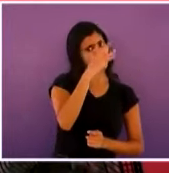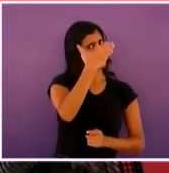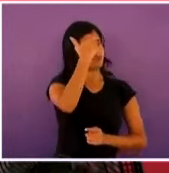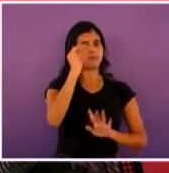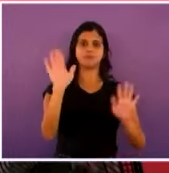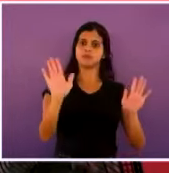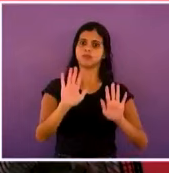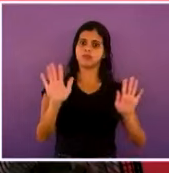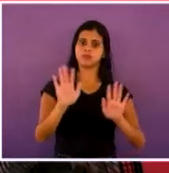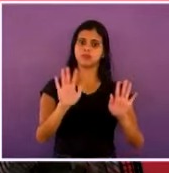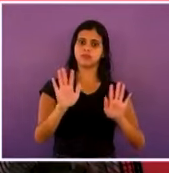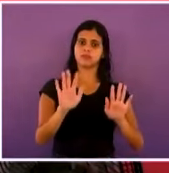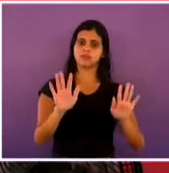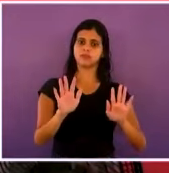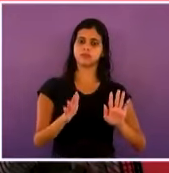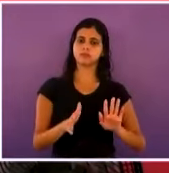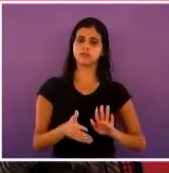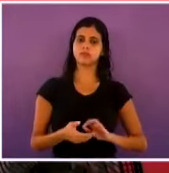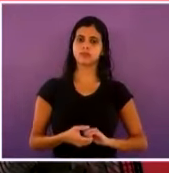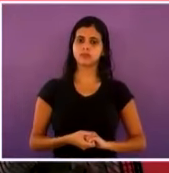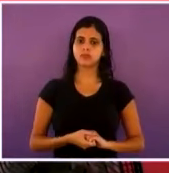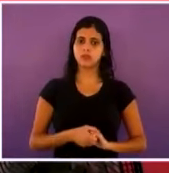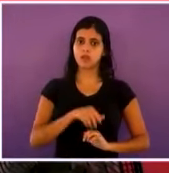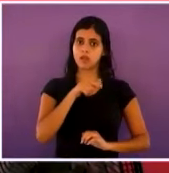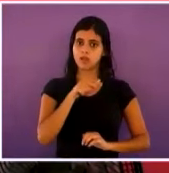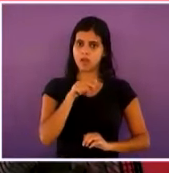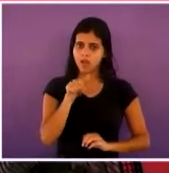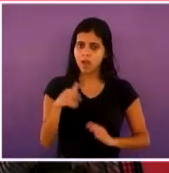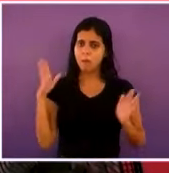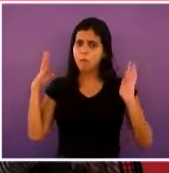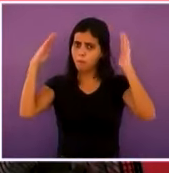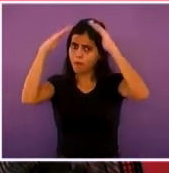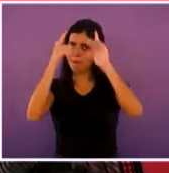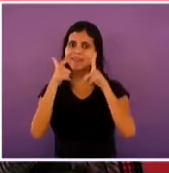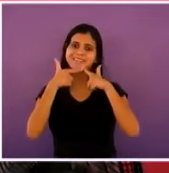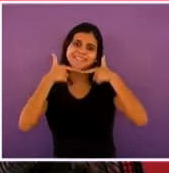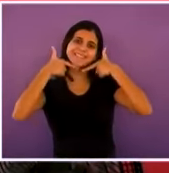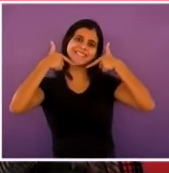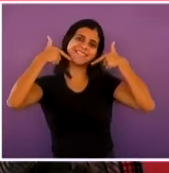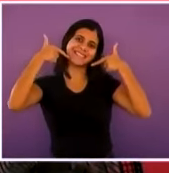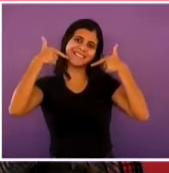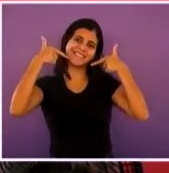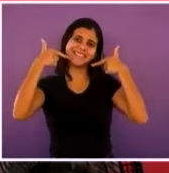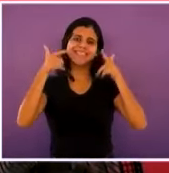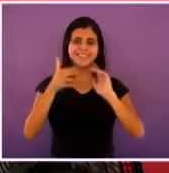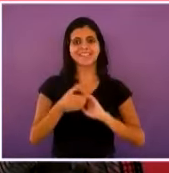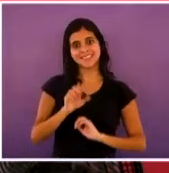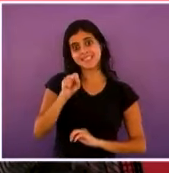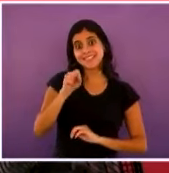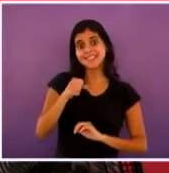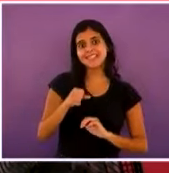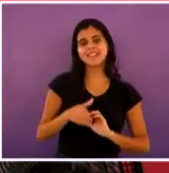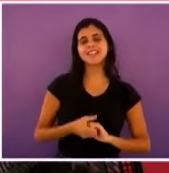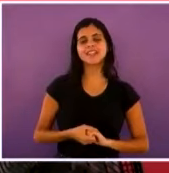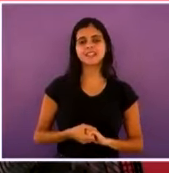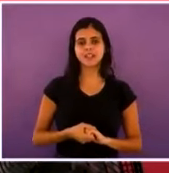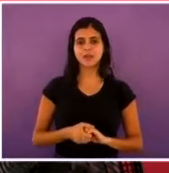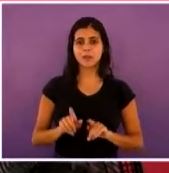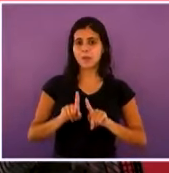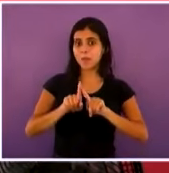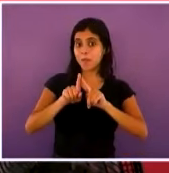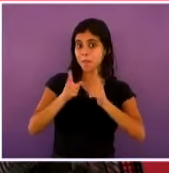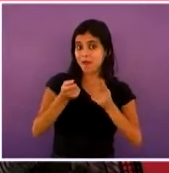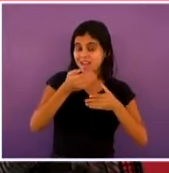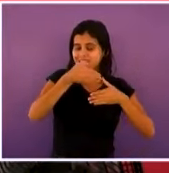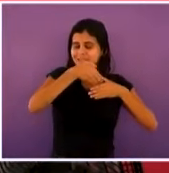esqueça disso. He can be a smiling pope. Ele pode ser papa sorridente. But in his DNA, deep inside of himself. Mas no